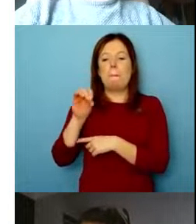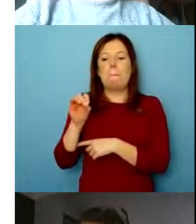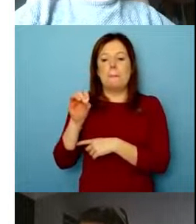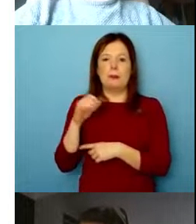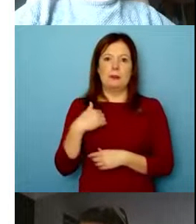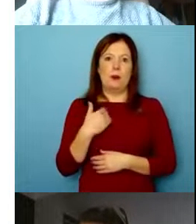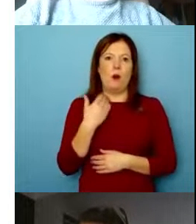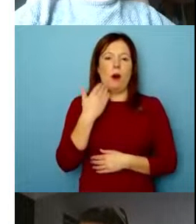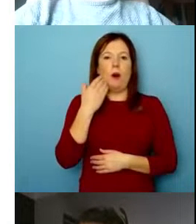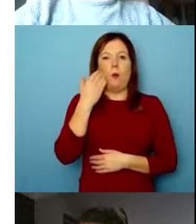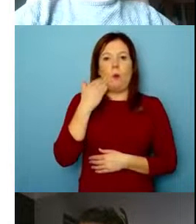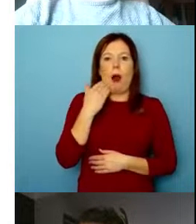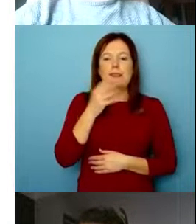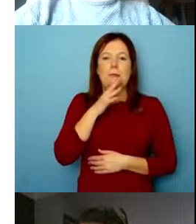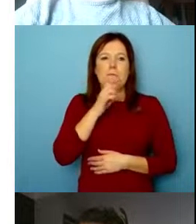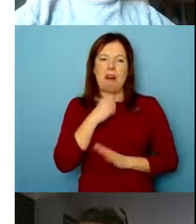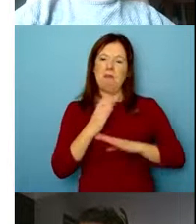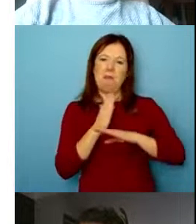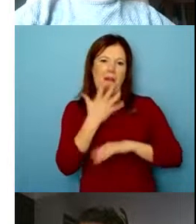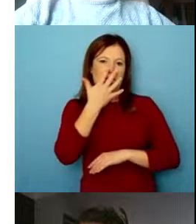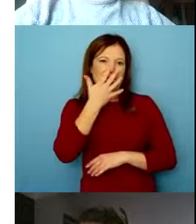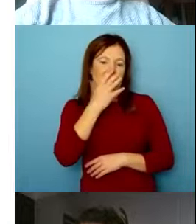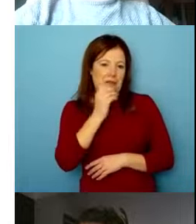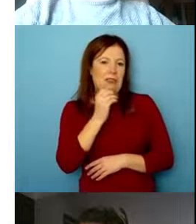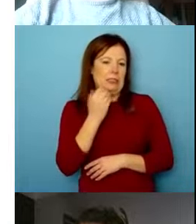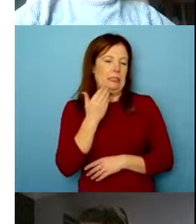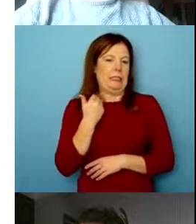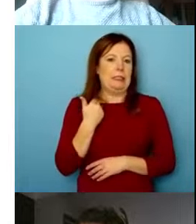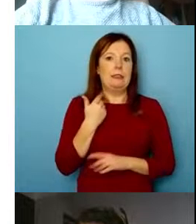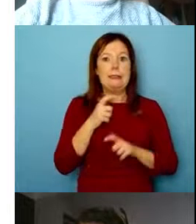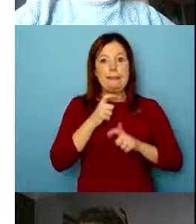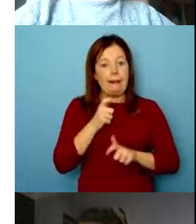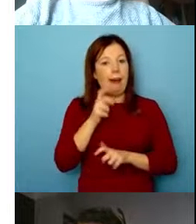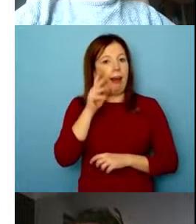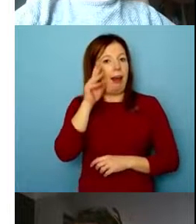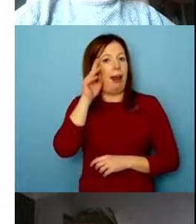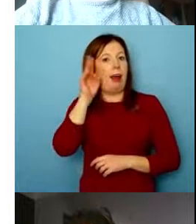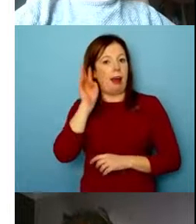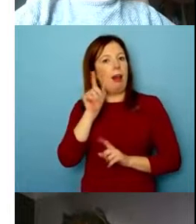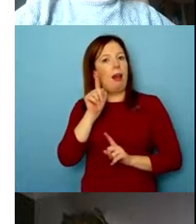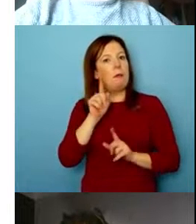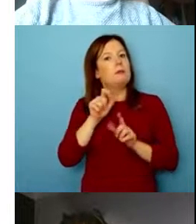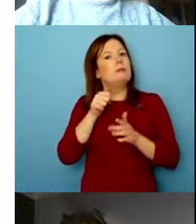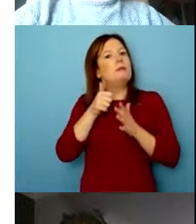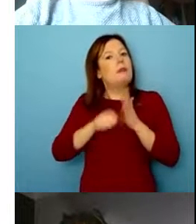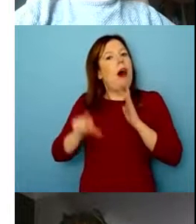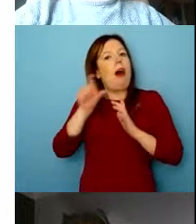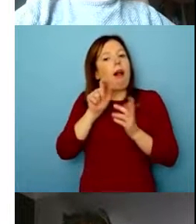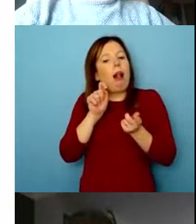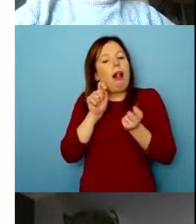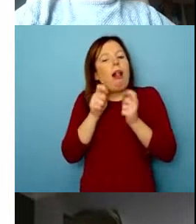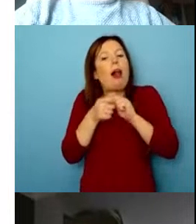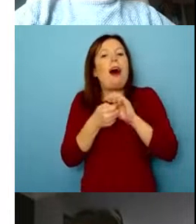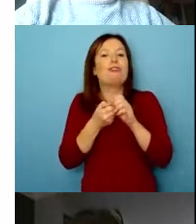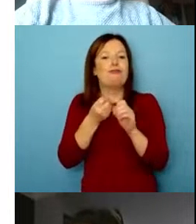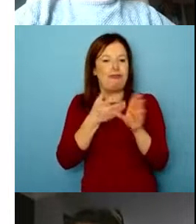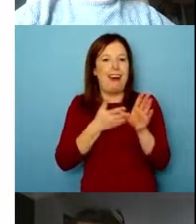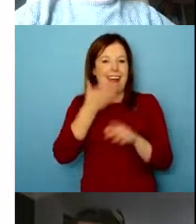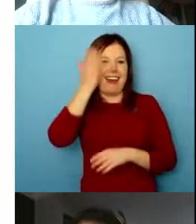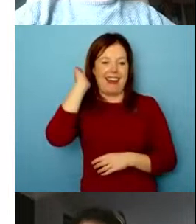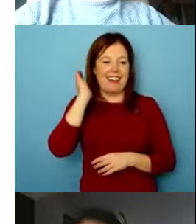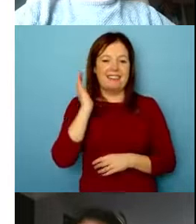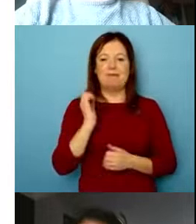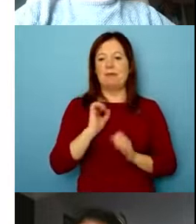male, just into my 50s. Still got some hair, but it's starting to grey somewhat. So a little bit